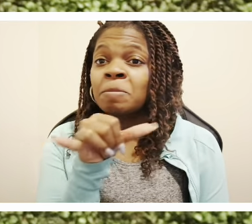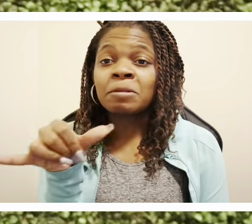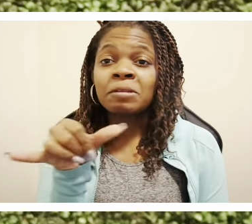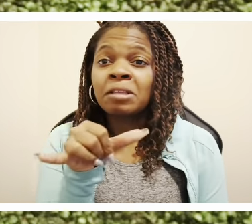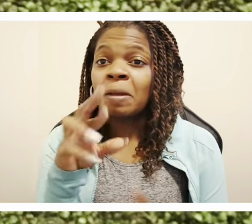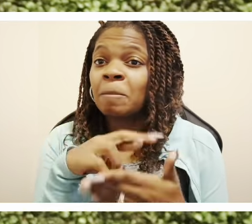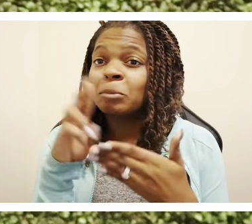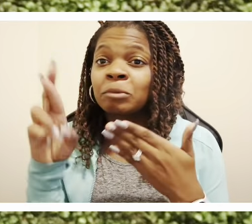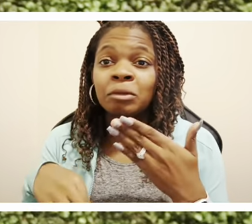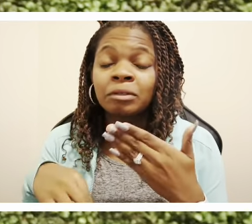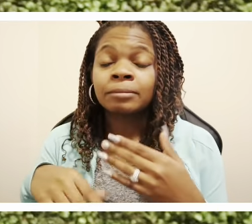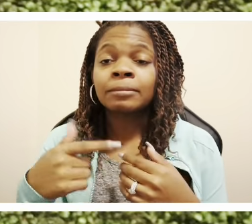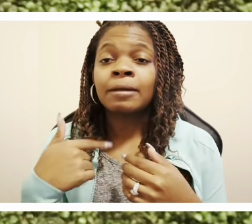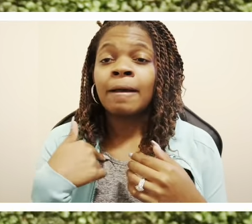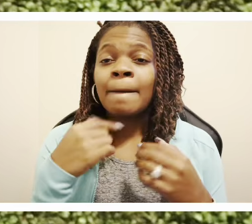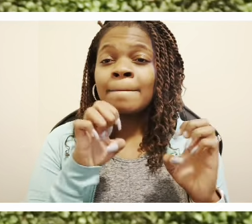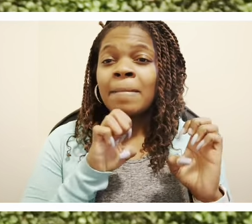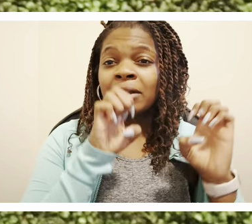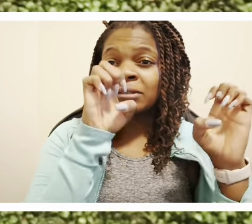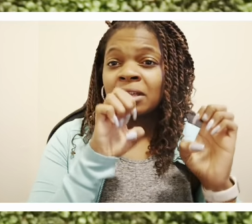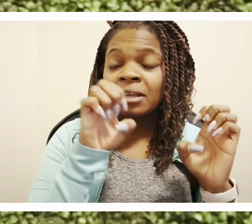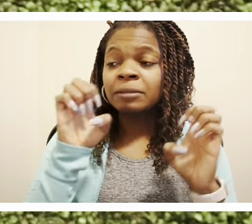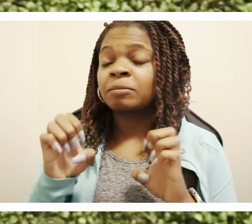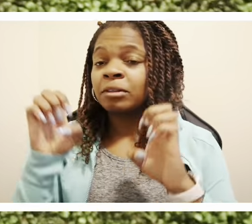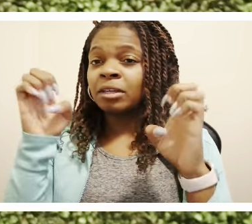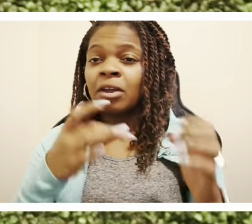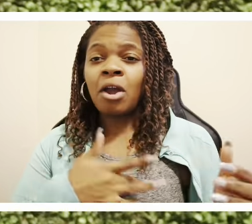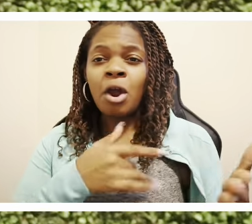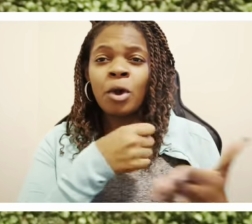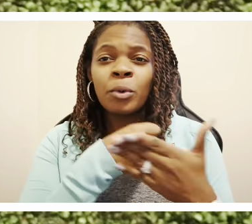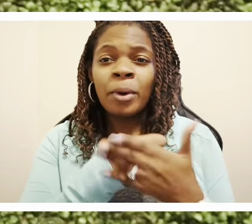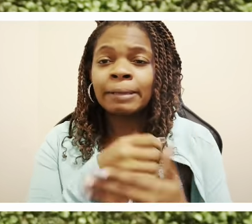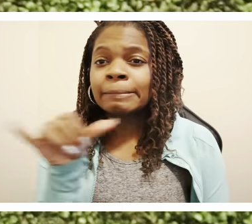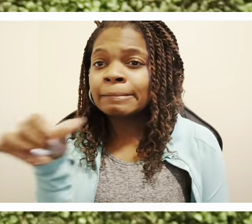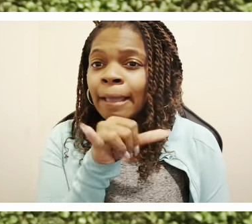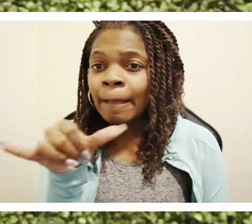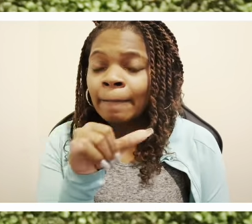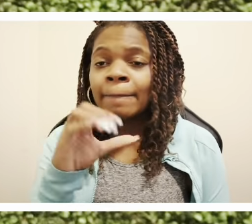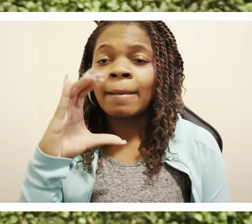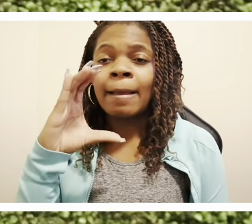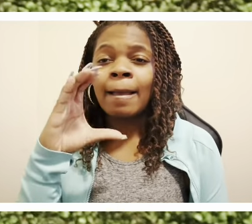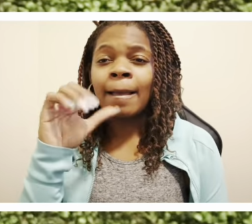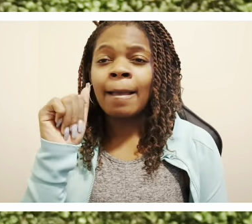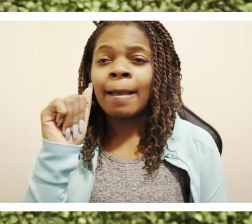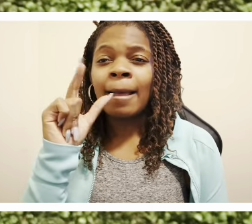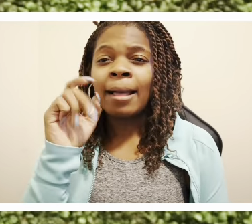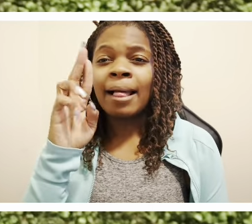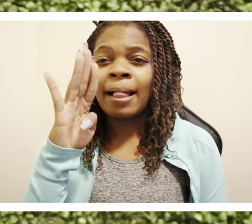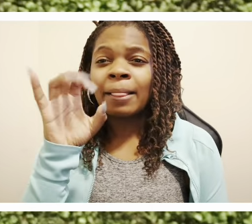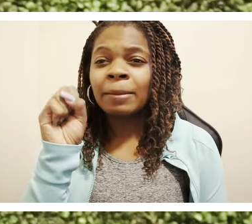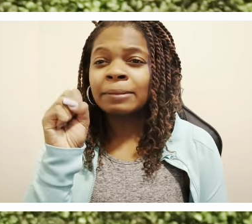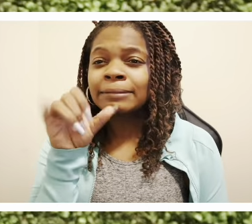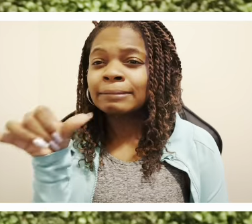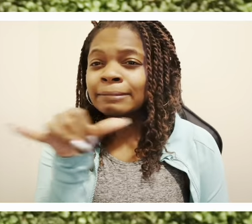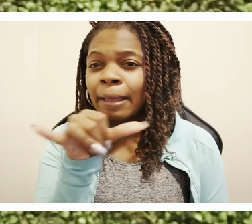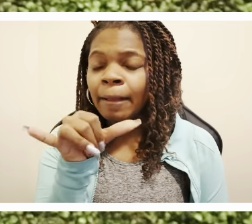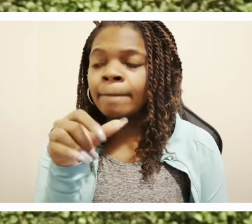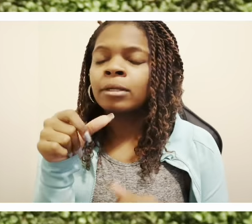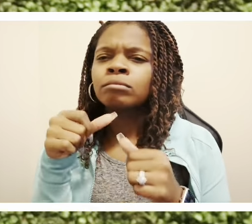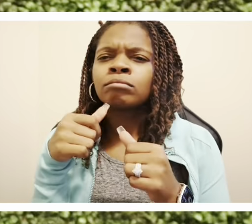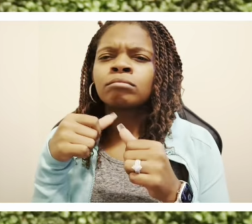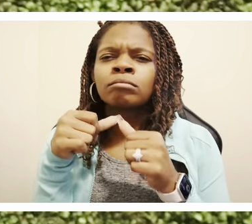not accurate, but they were on the same page. Like I could be doing a workout, they have the exact same heart rate, exact same calorie burn, but